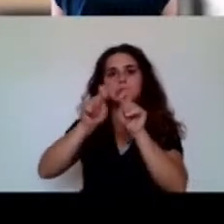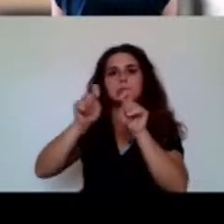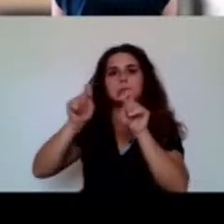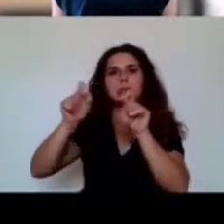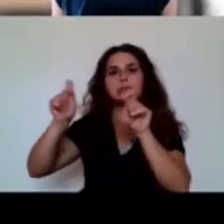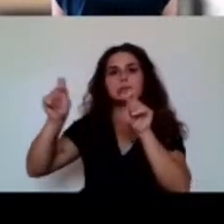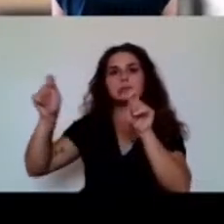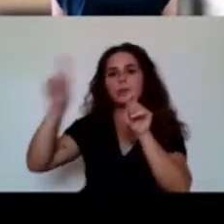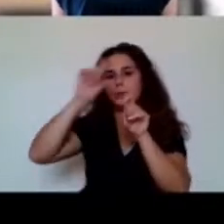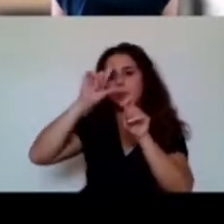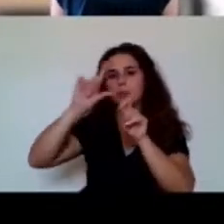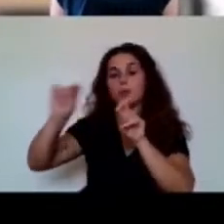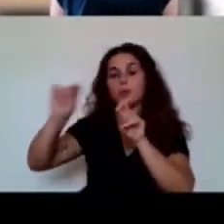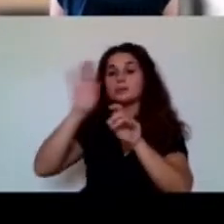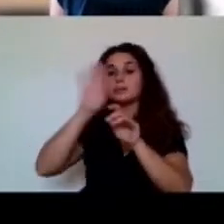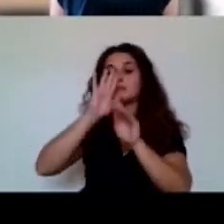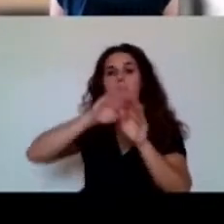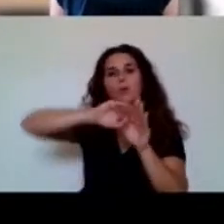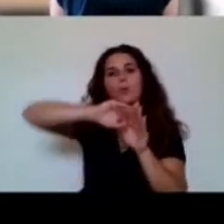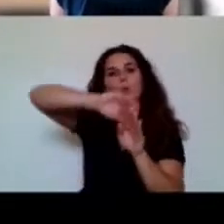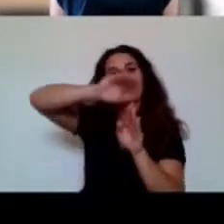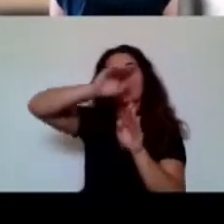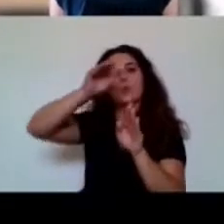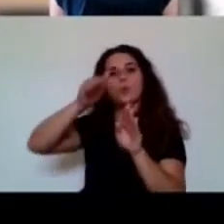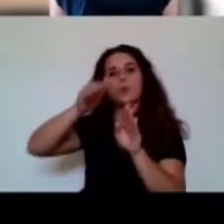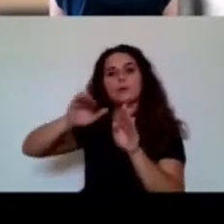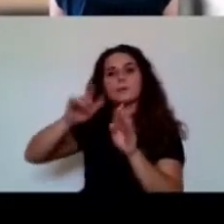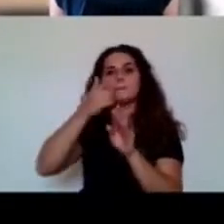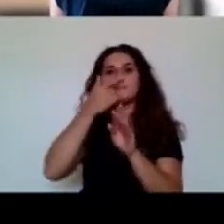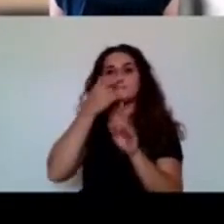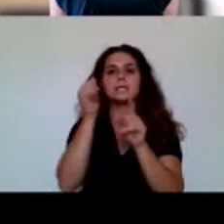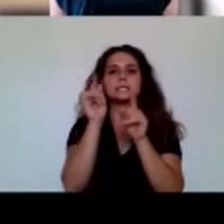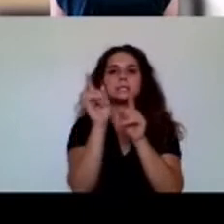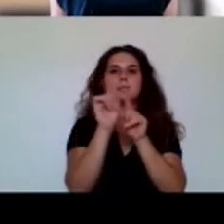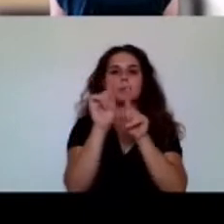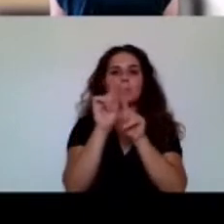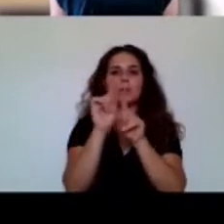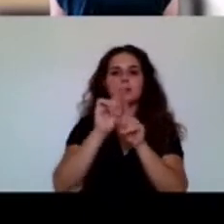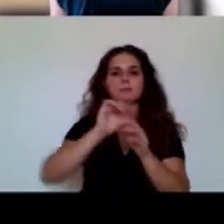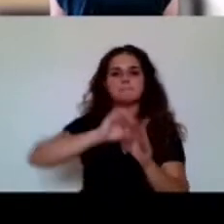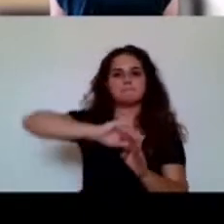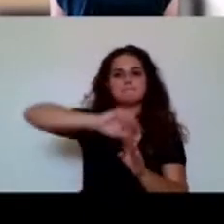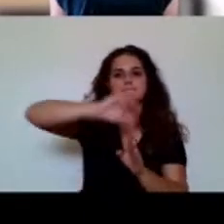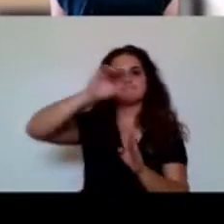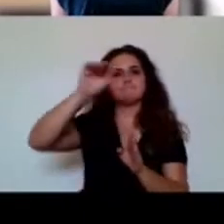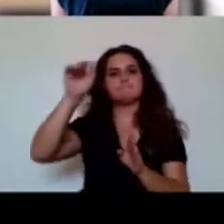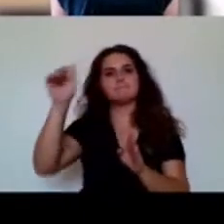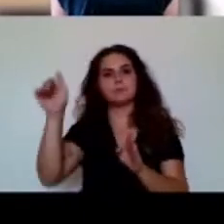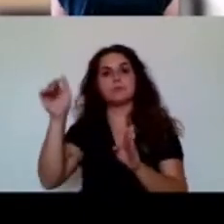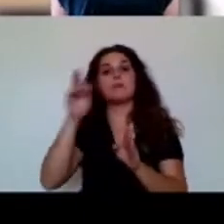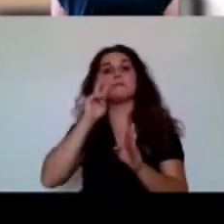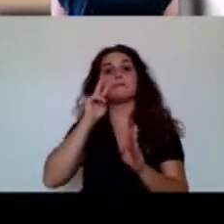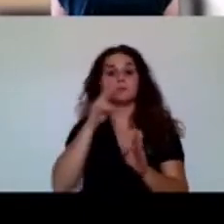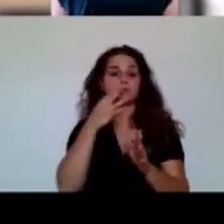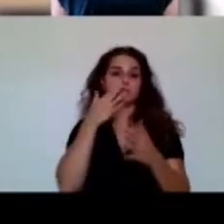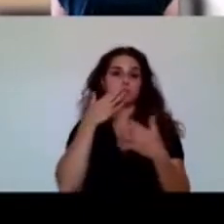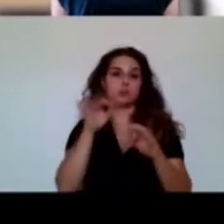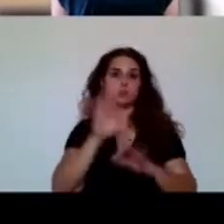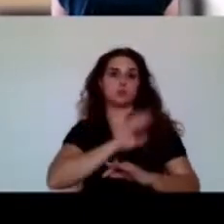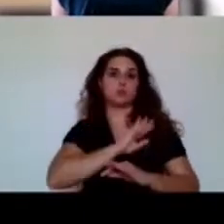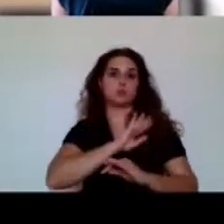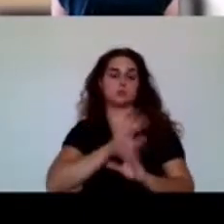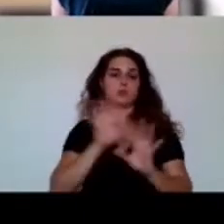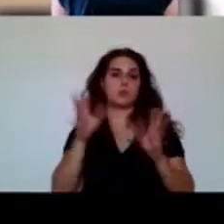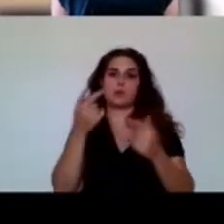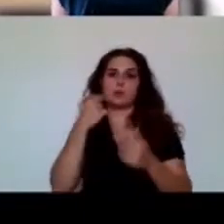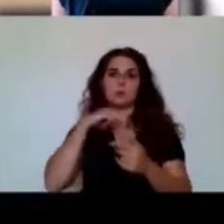see this curve here, it parallels almost perfectly the learning curve that we saw in the normal experiment when the subjects are